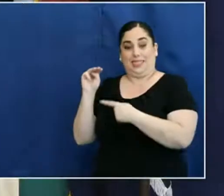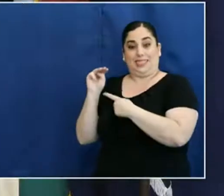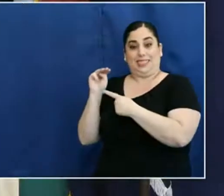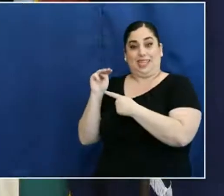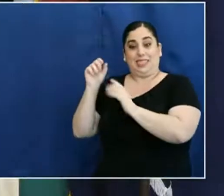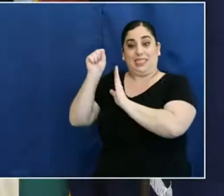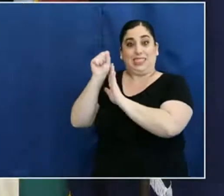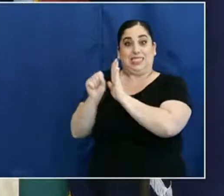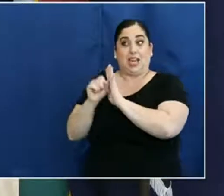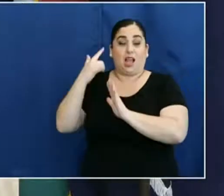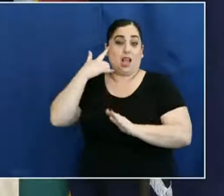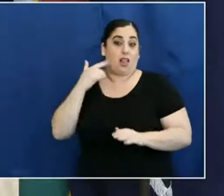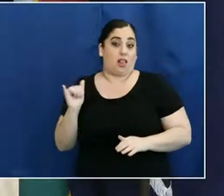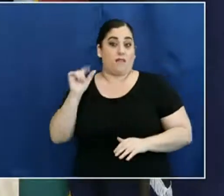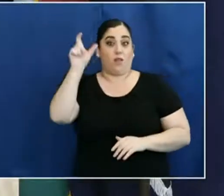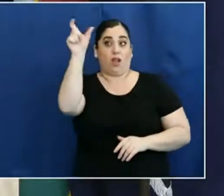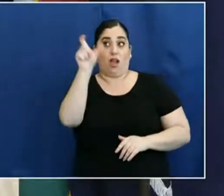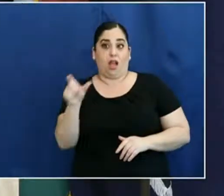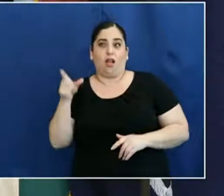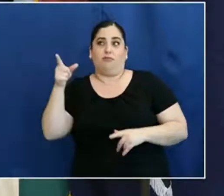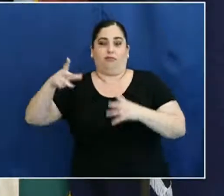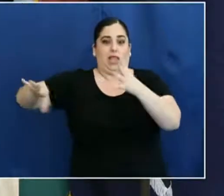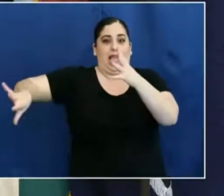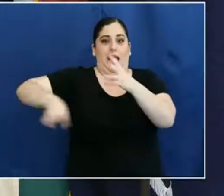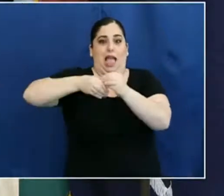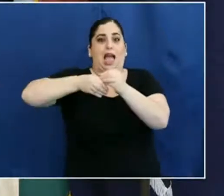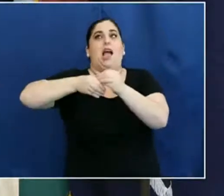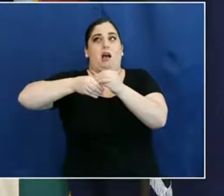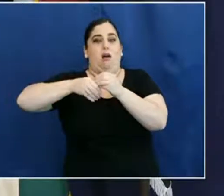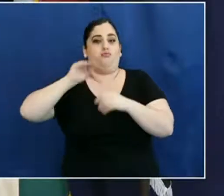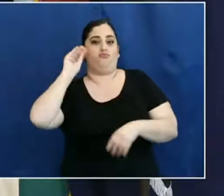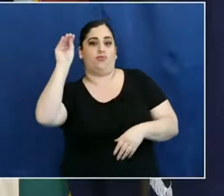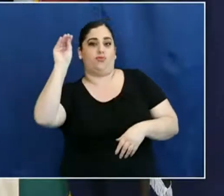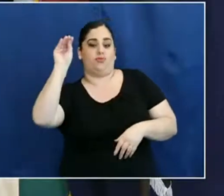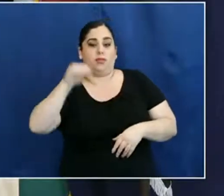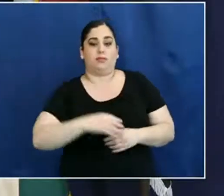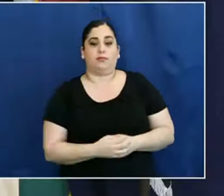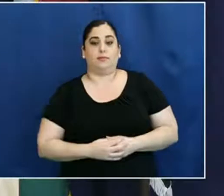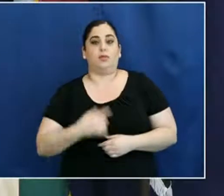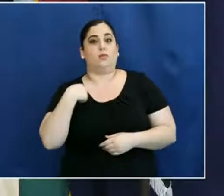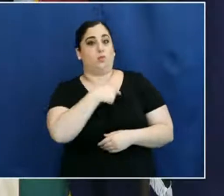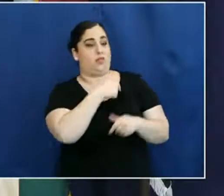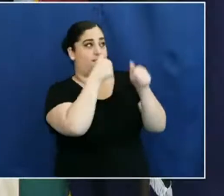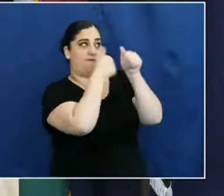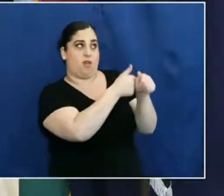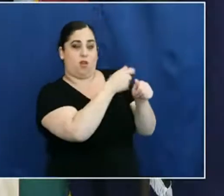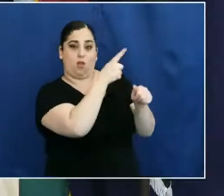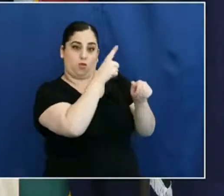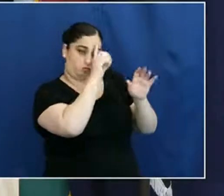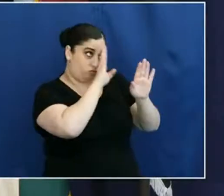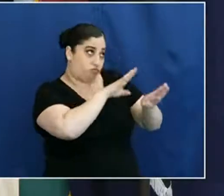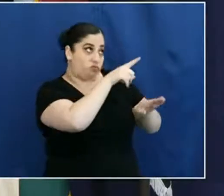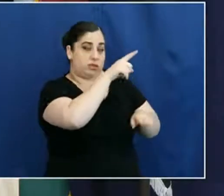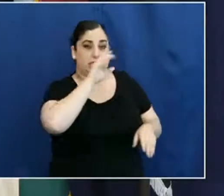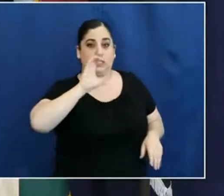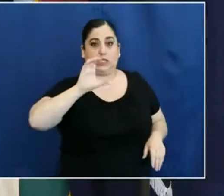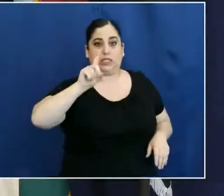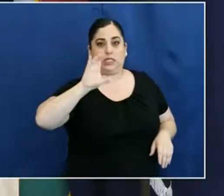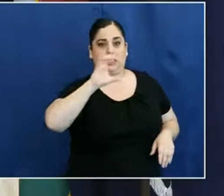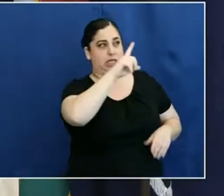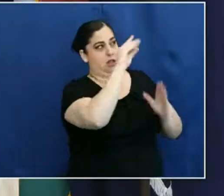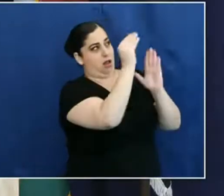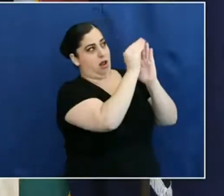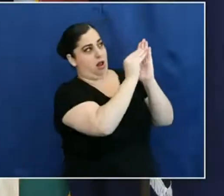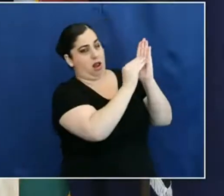those categories have always been identified by CDC. The first, the overall category that was originally